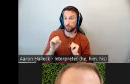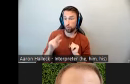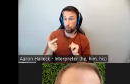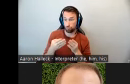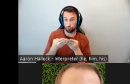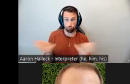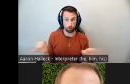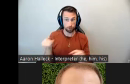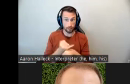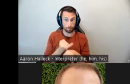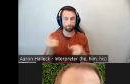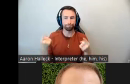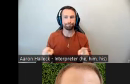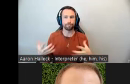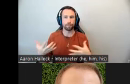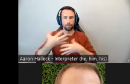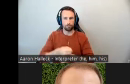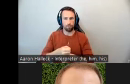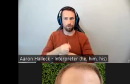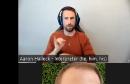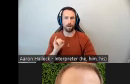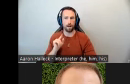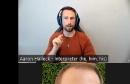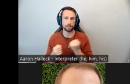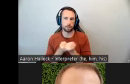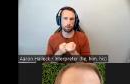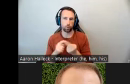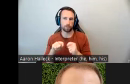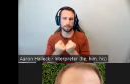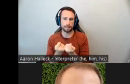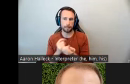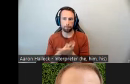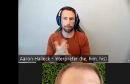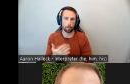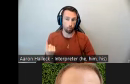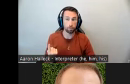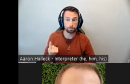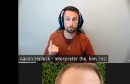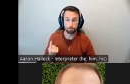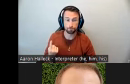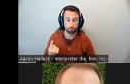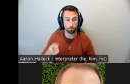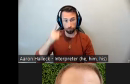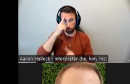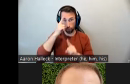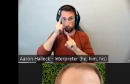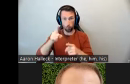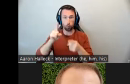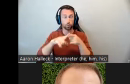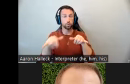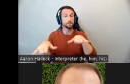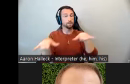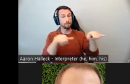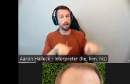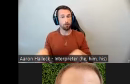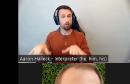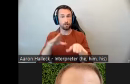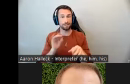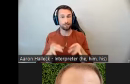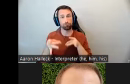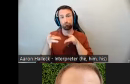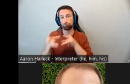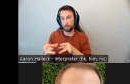in consolidating IT support teams into one single team, with the goal being to standardize and streamline the end user